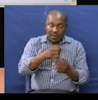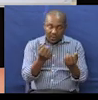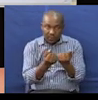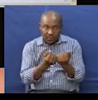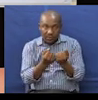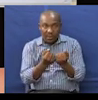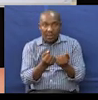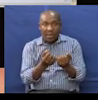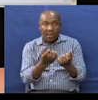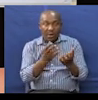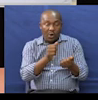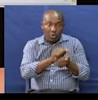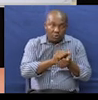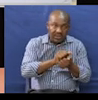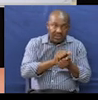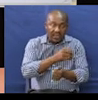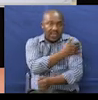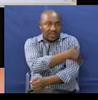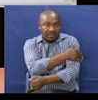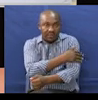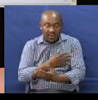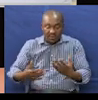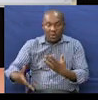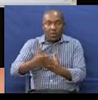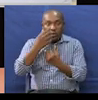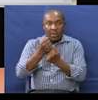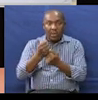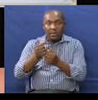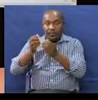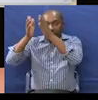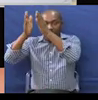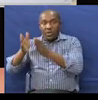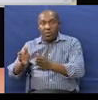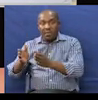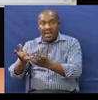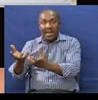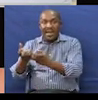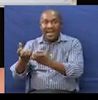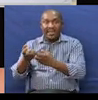meet human needs. Human beings have got different needs.